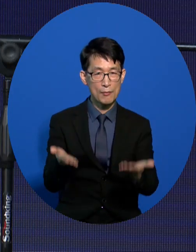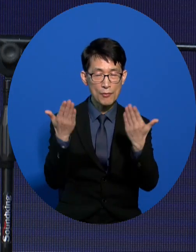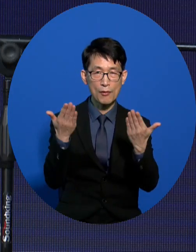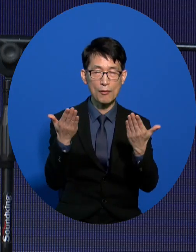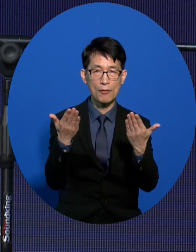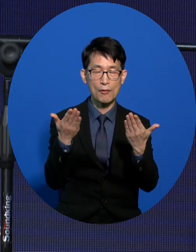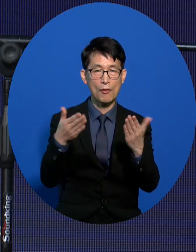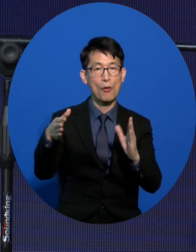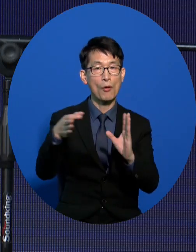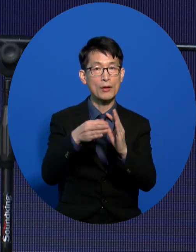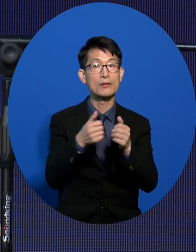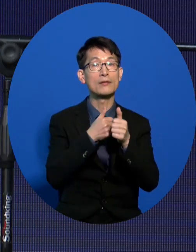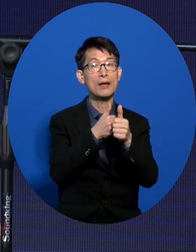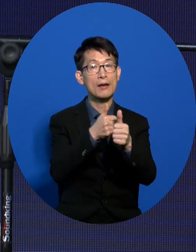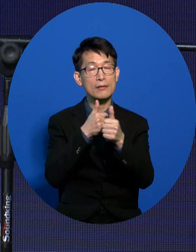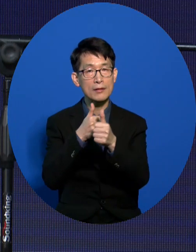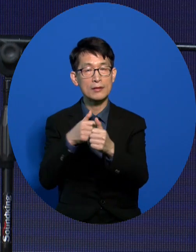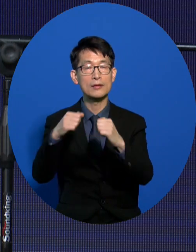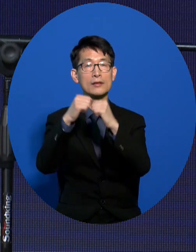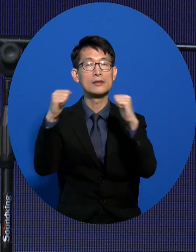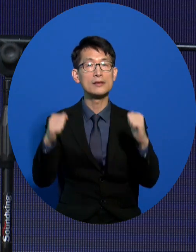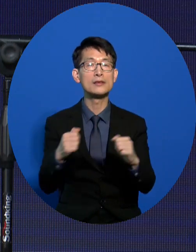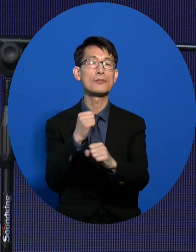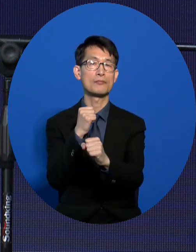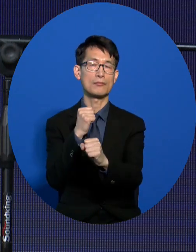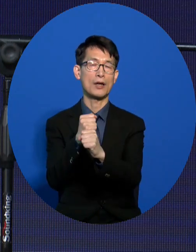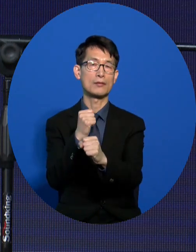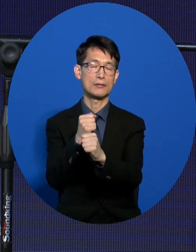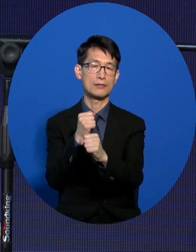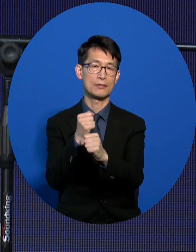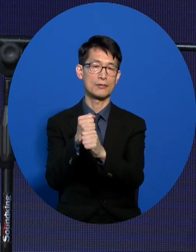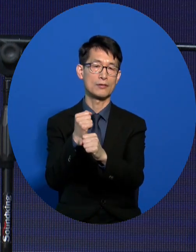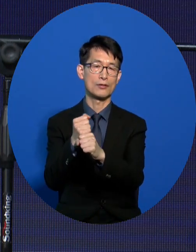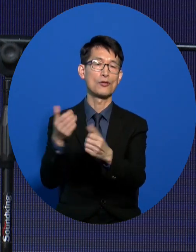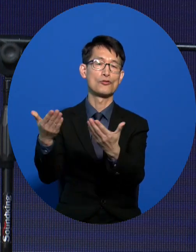hearing disabilities probably will have to say. But